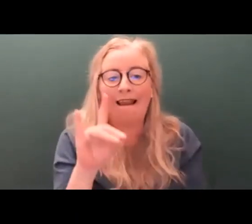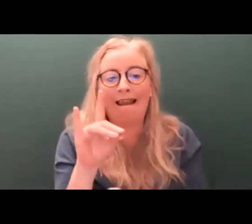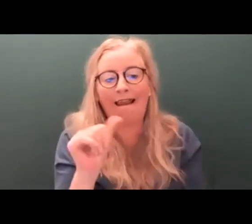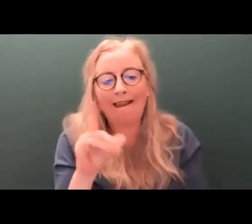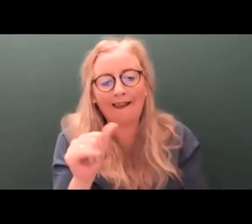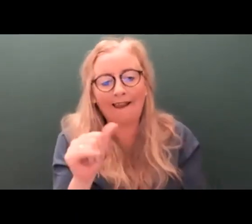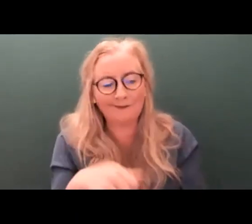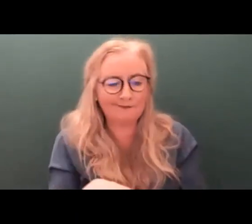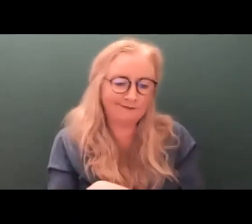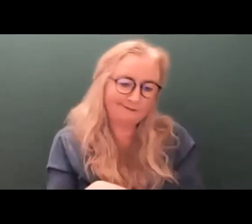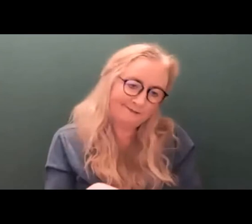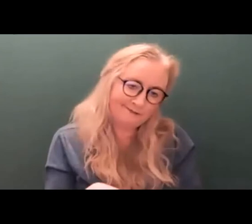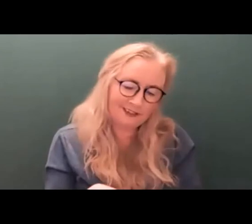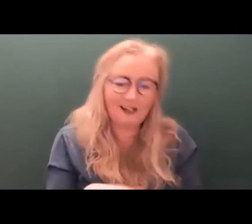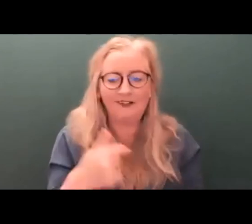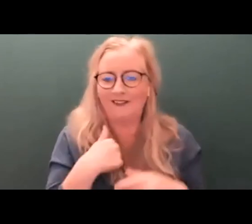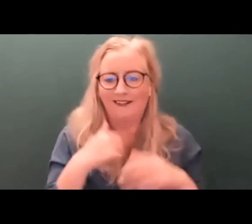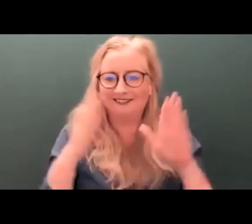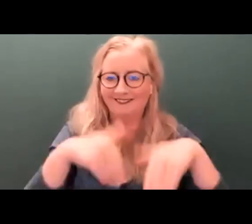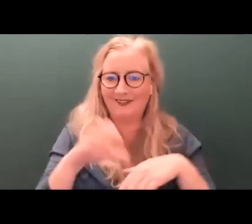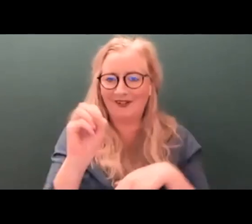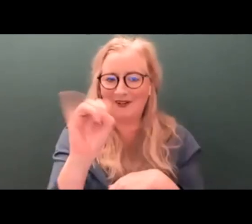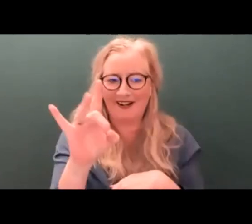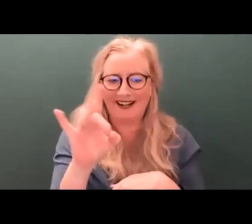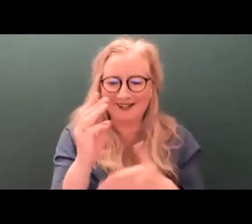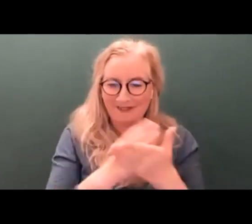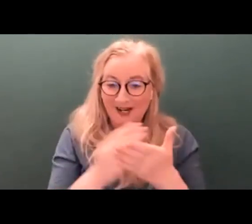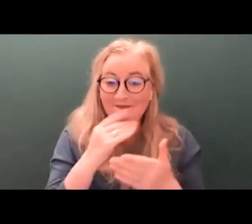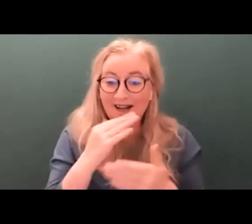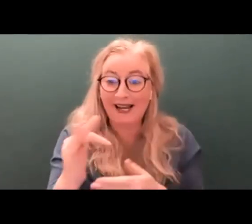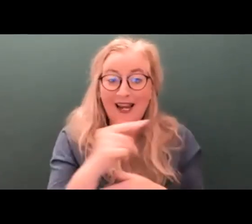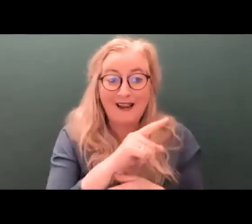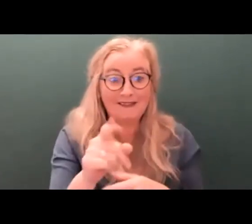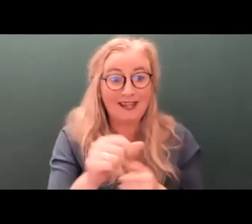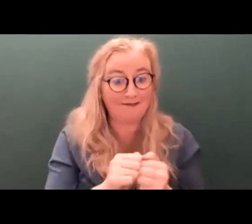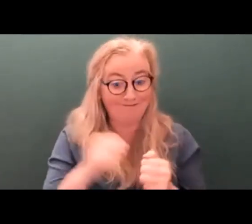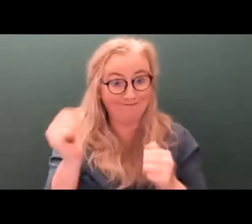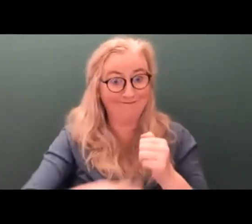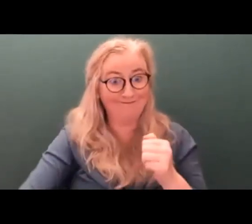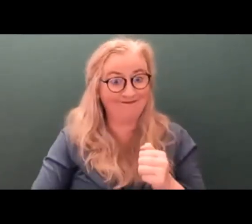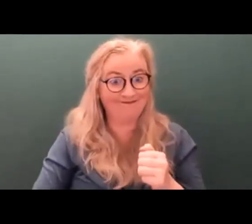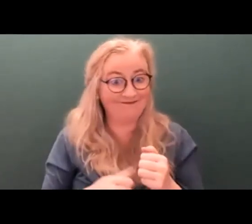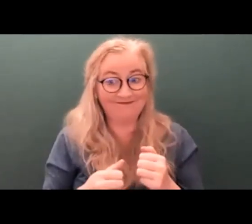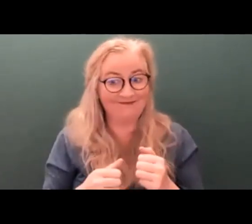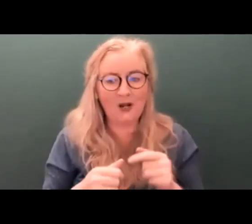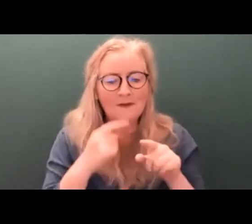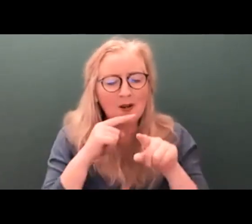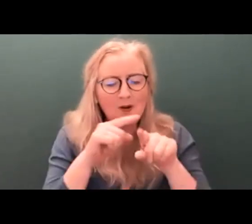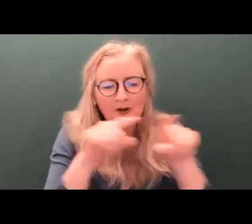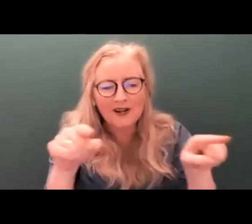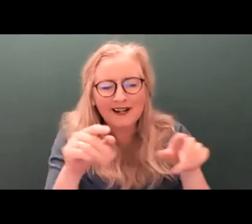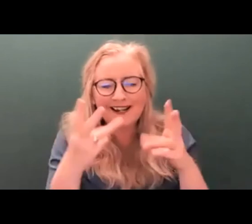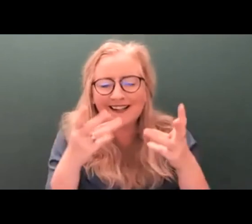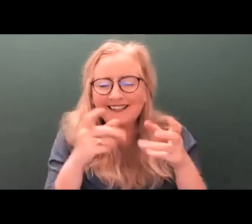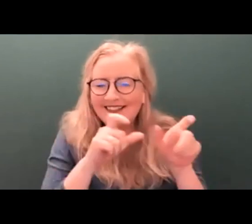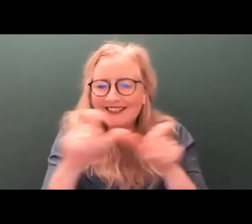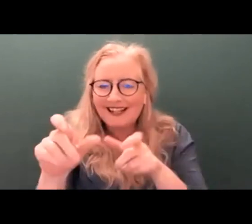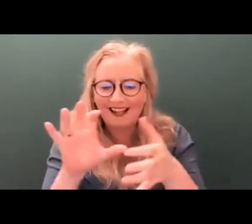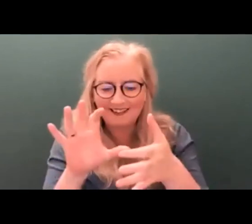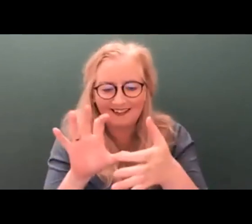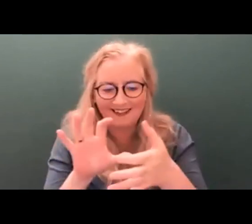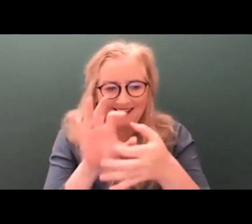really faux laugh, we're okay with that. If they're a hard act to impress, we're okay with that. Because that's still an exchange.